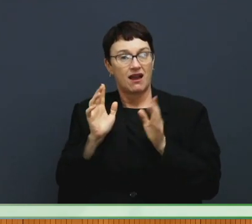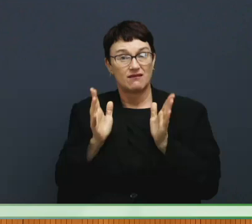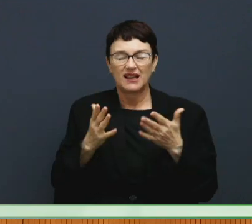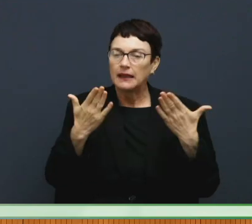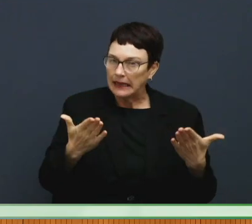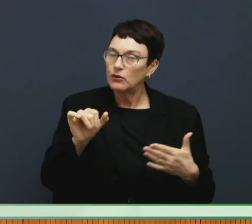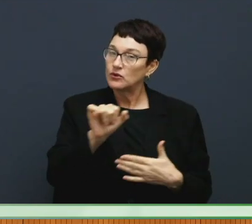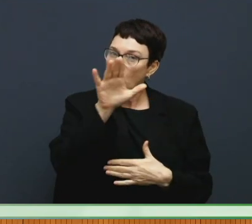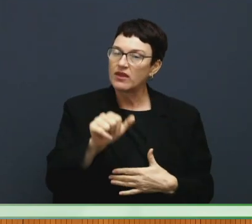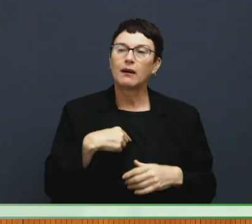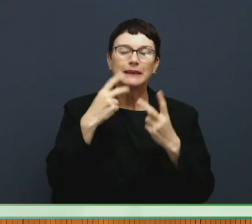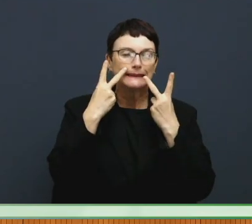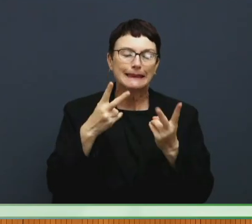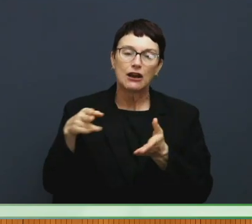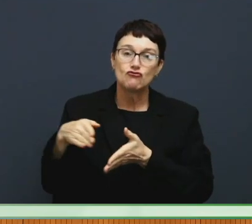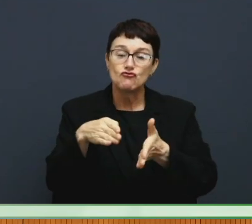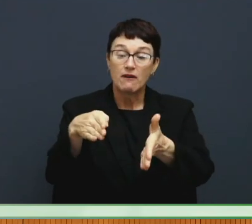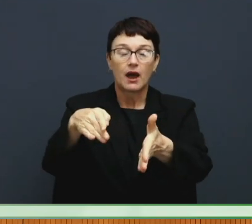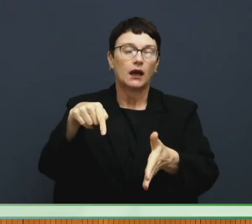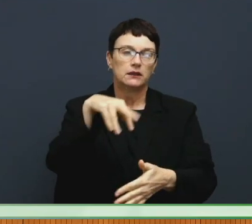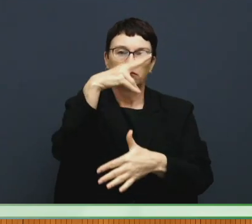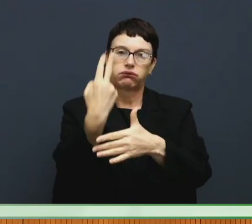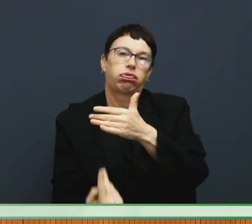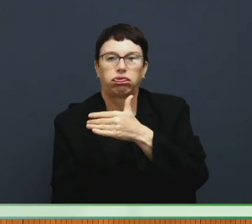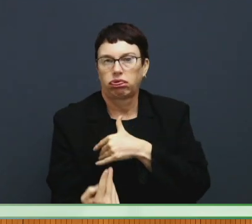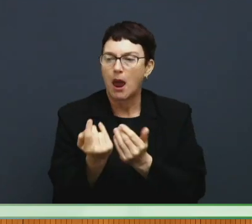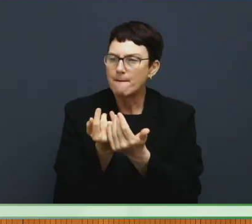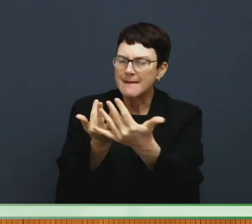river, especially our children with disabilities.